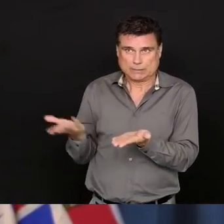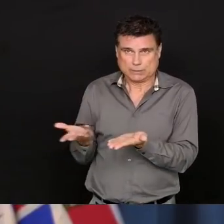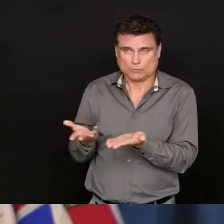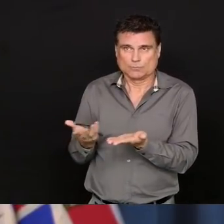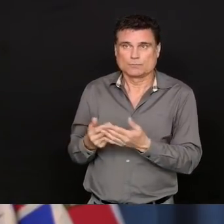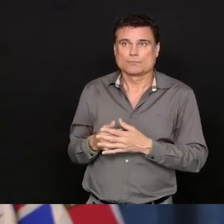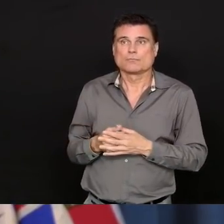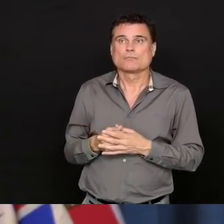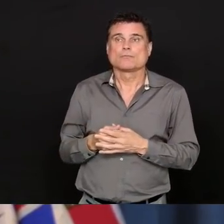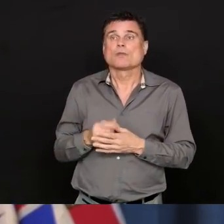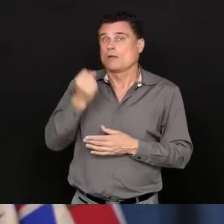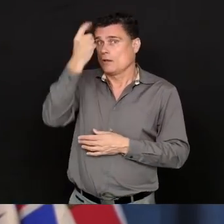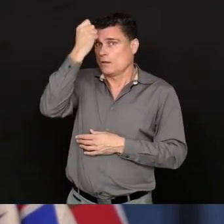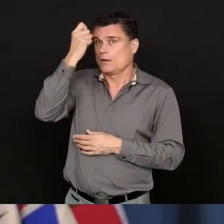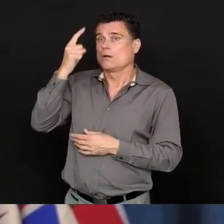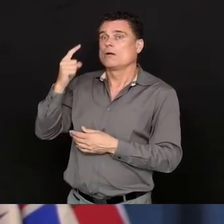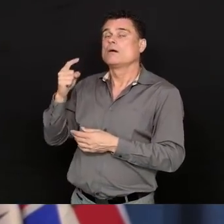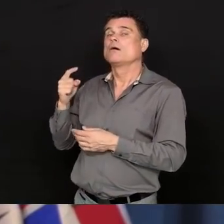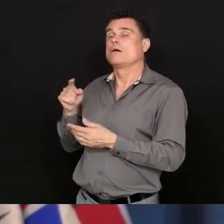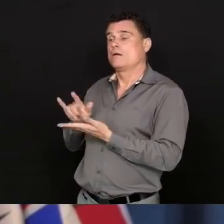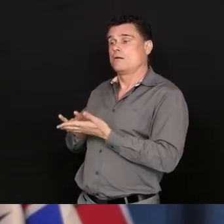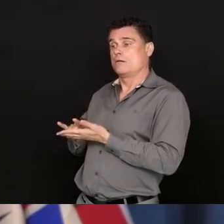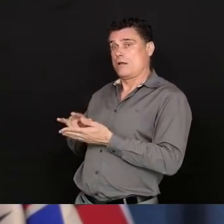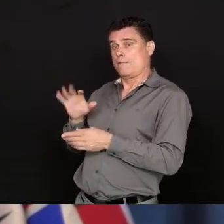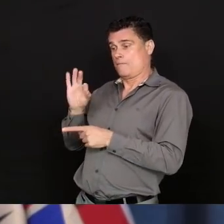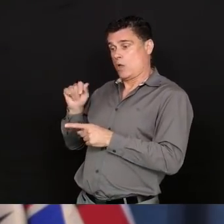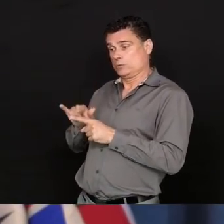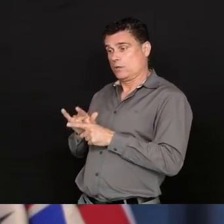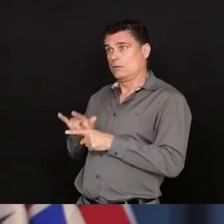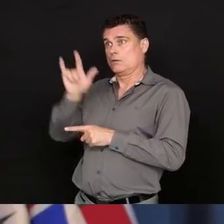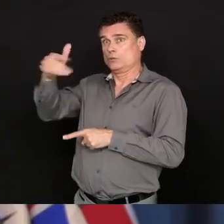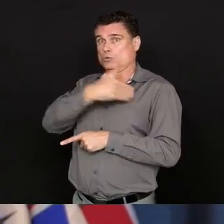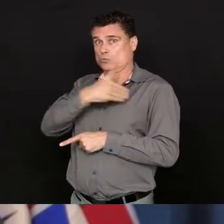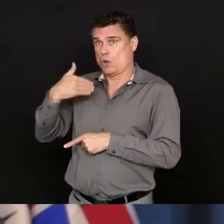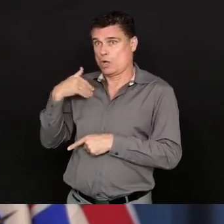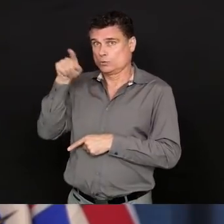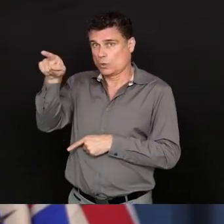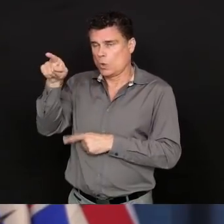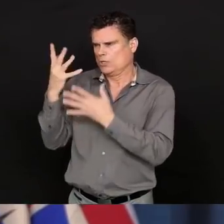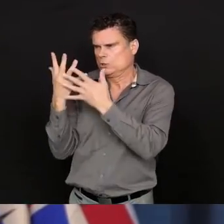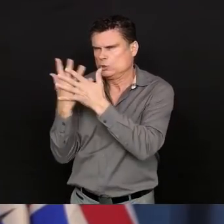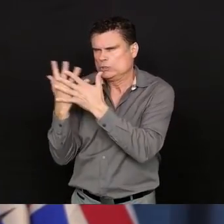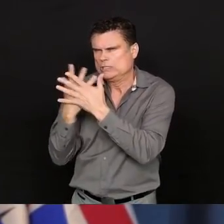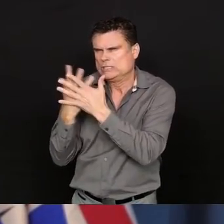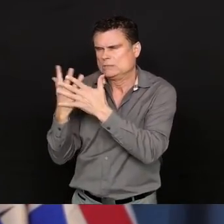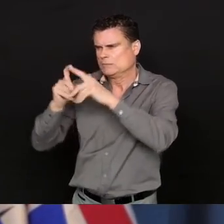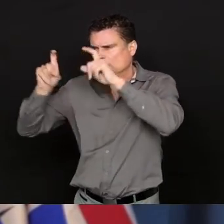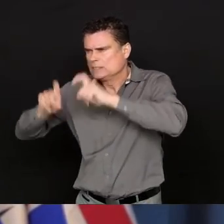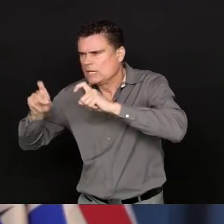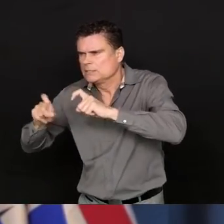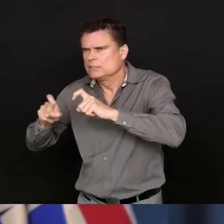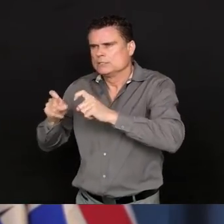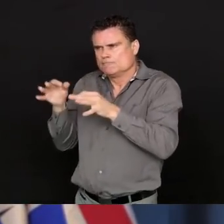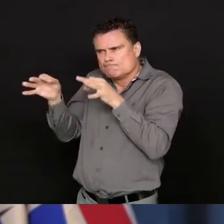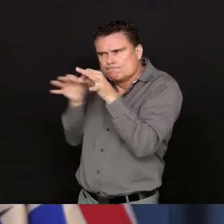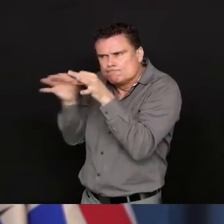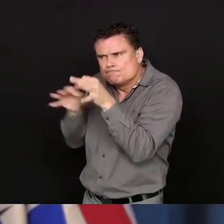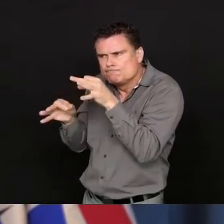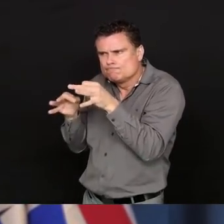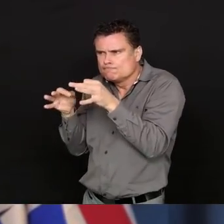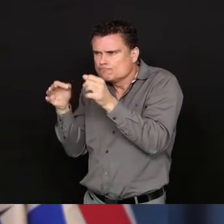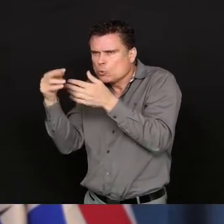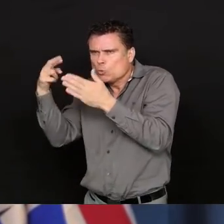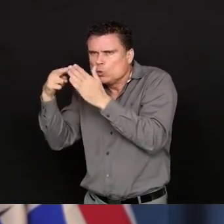Toronto and were assessed, and quarantine was available there. People who had no symptoms and